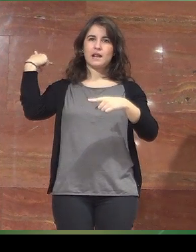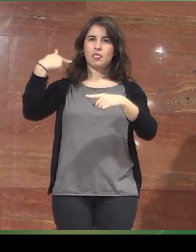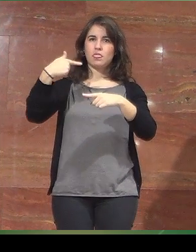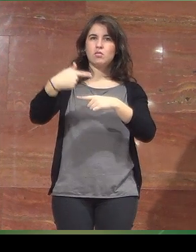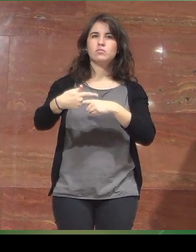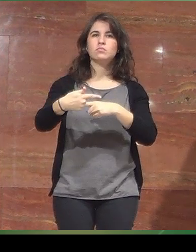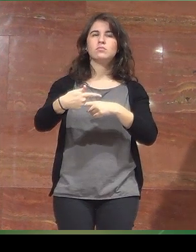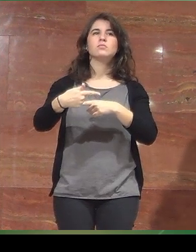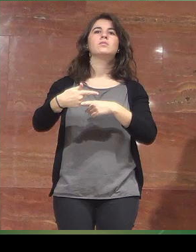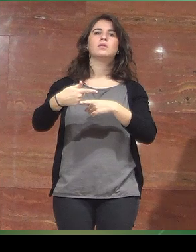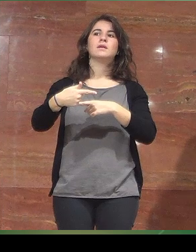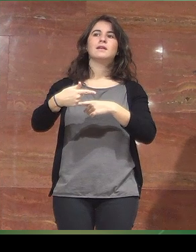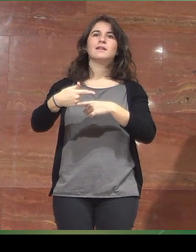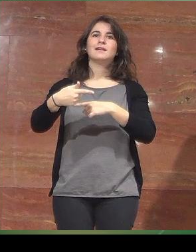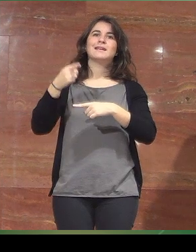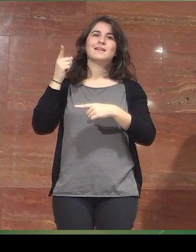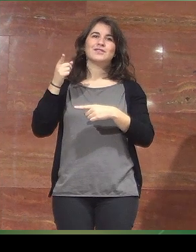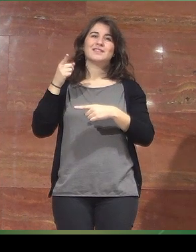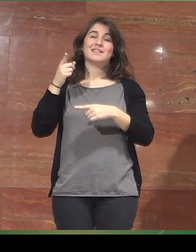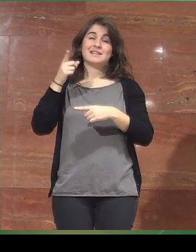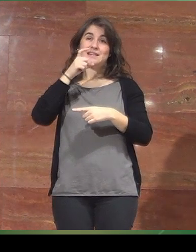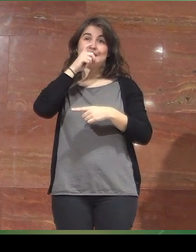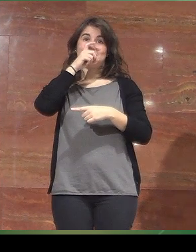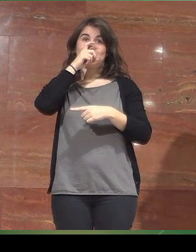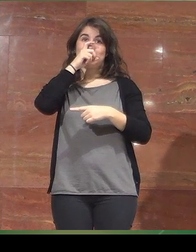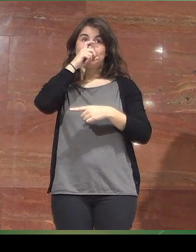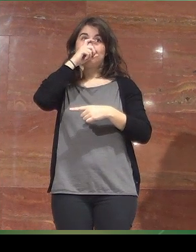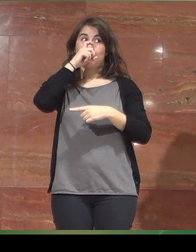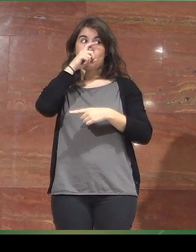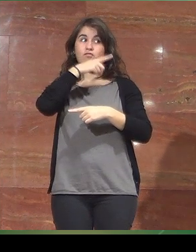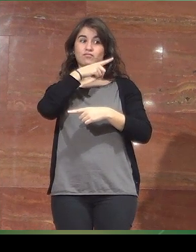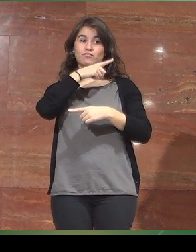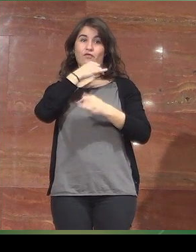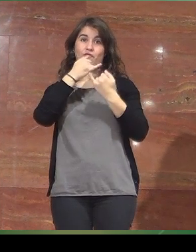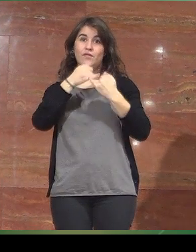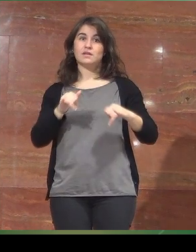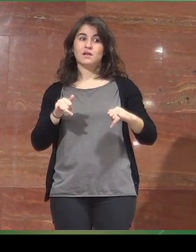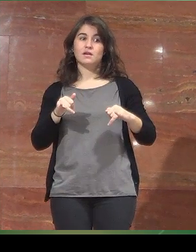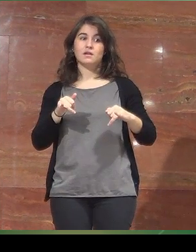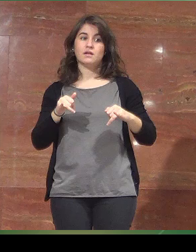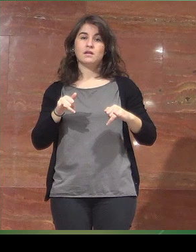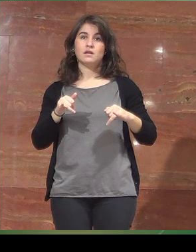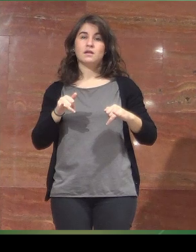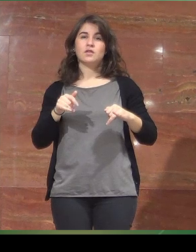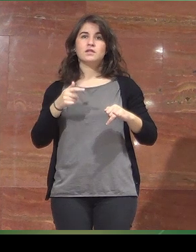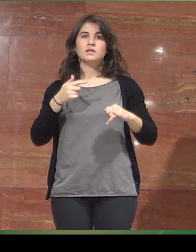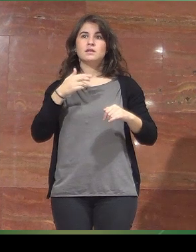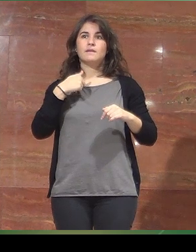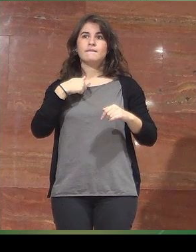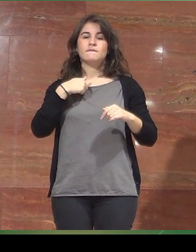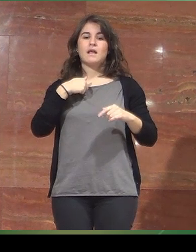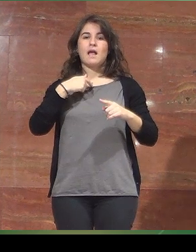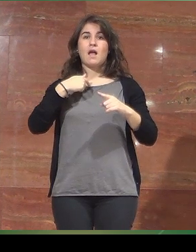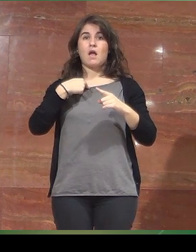We say each day something is happening in one of the levels. So all the persons in the